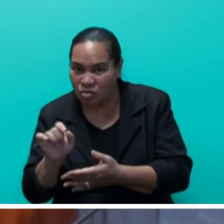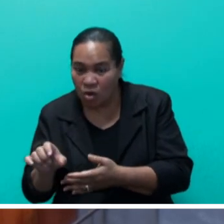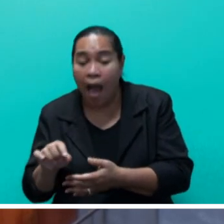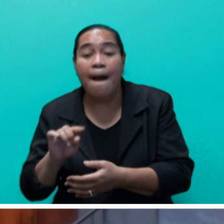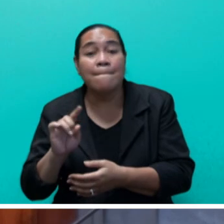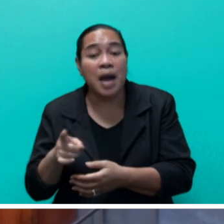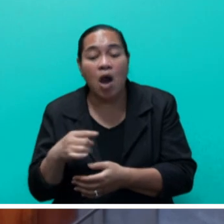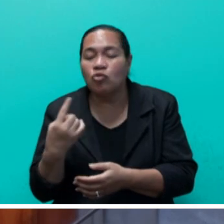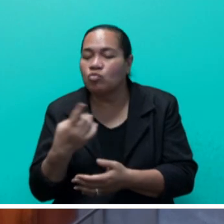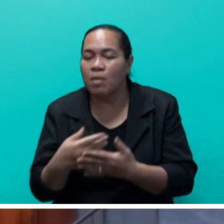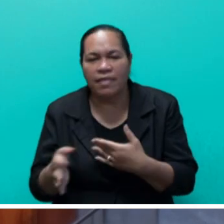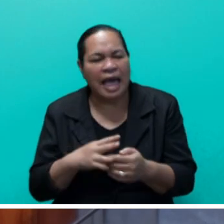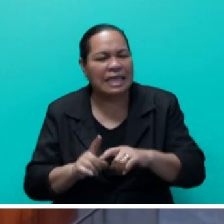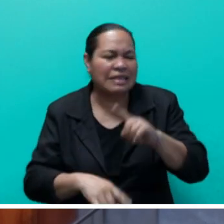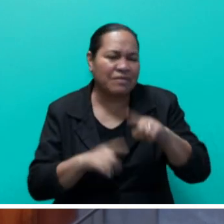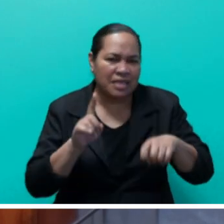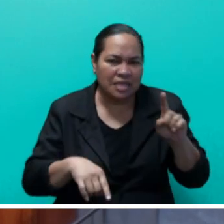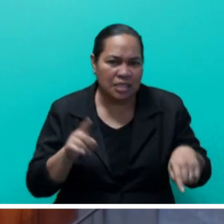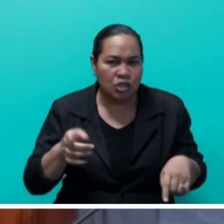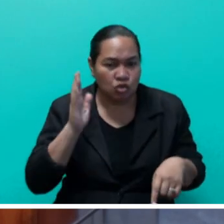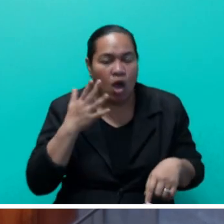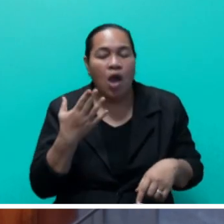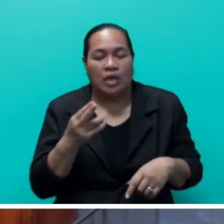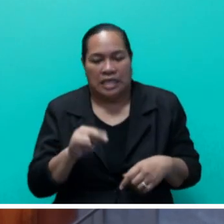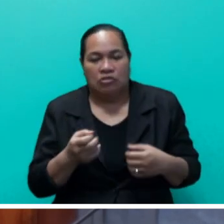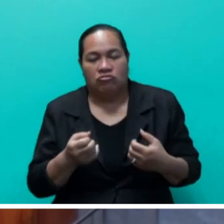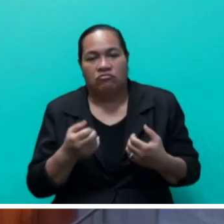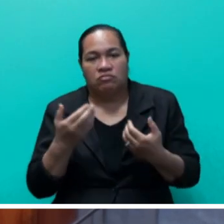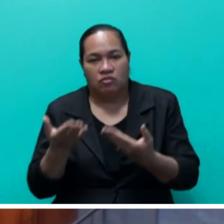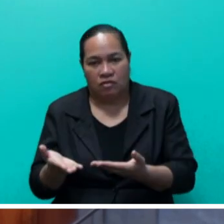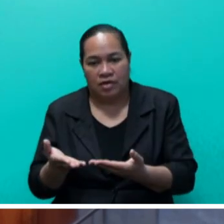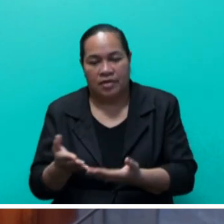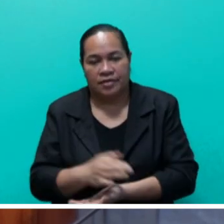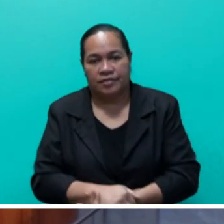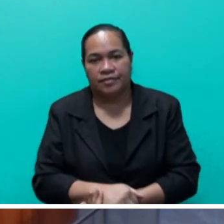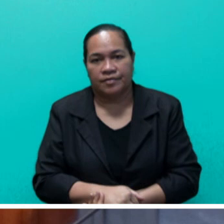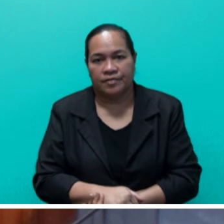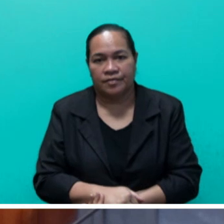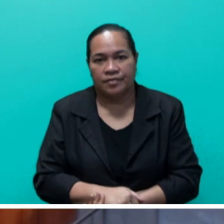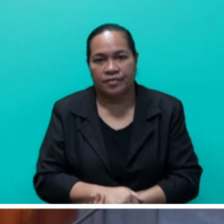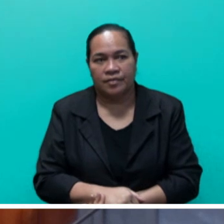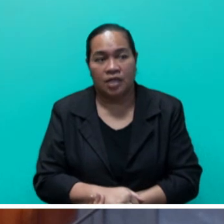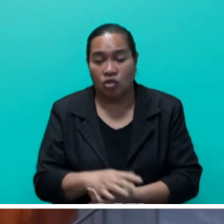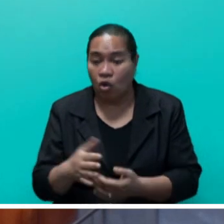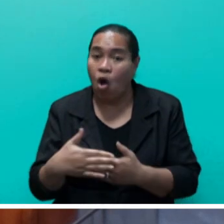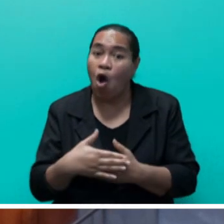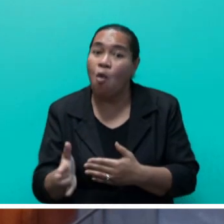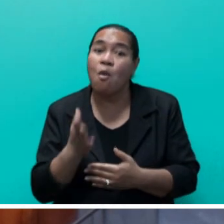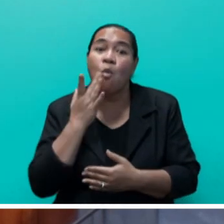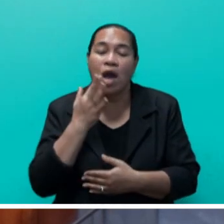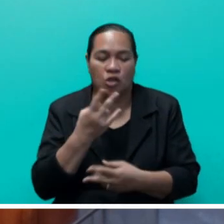all students in their respective education divisions. The counselling hubs were opened in